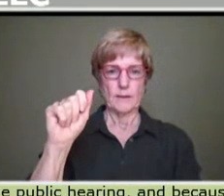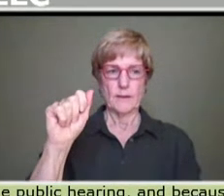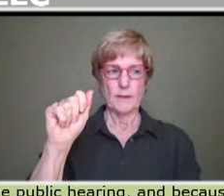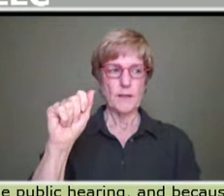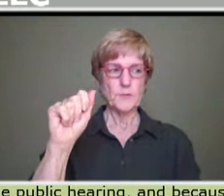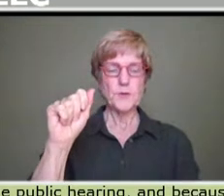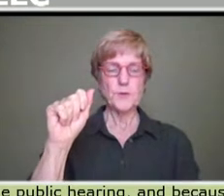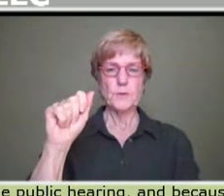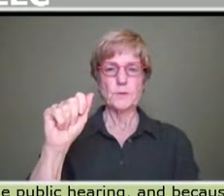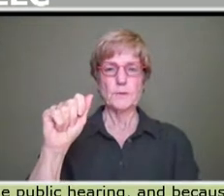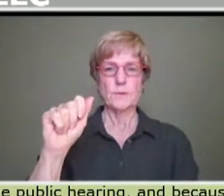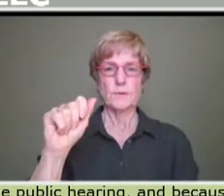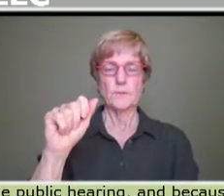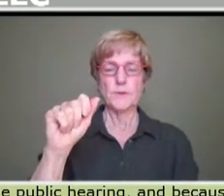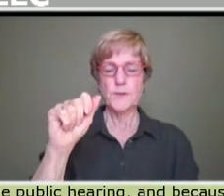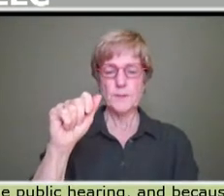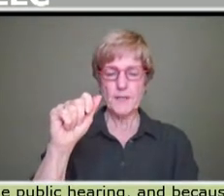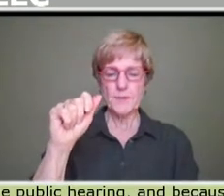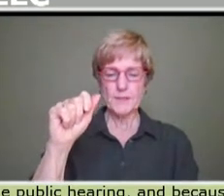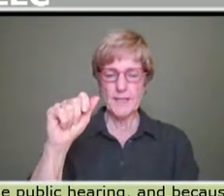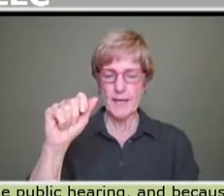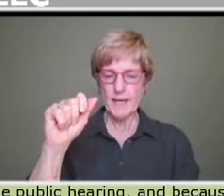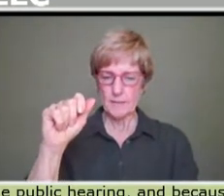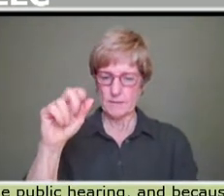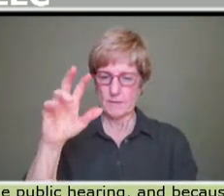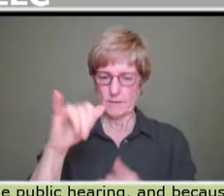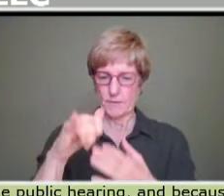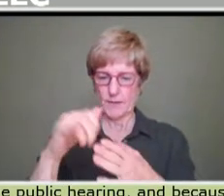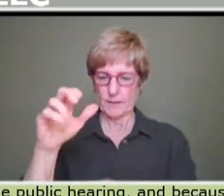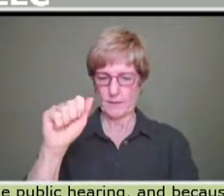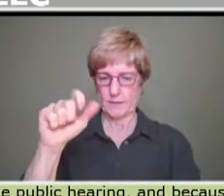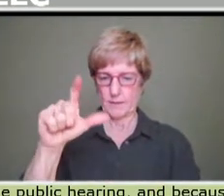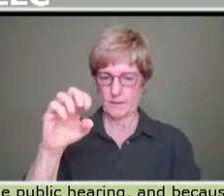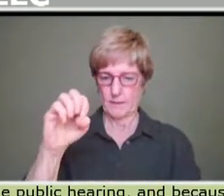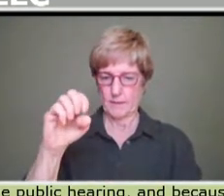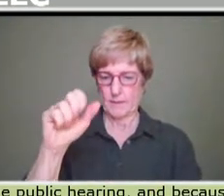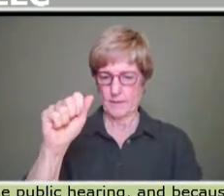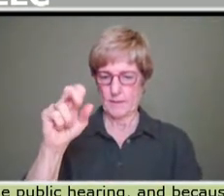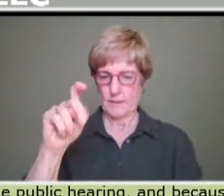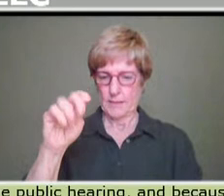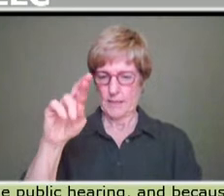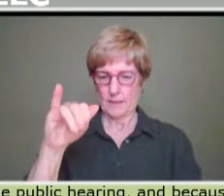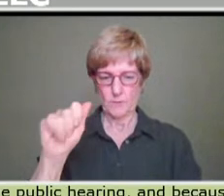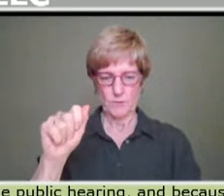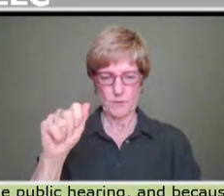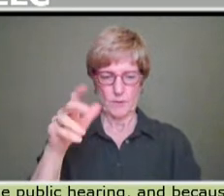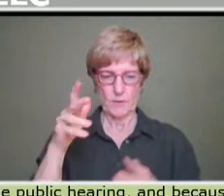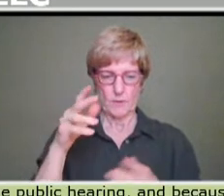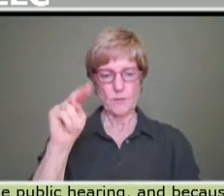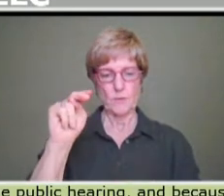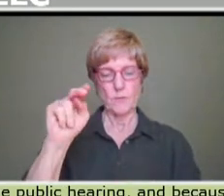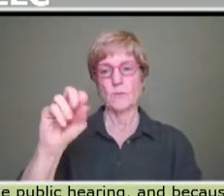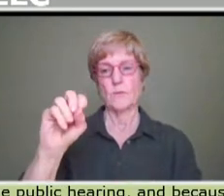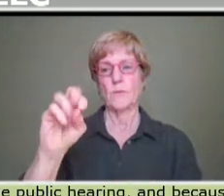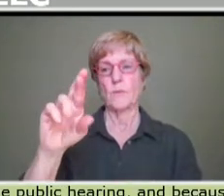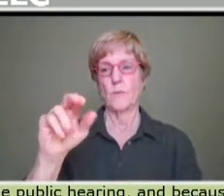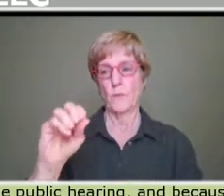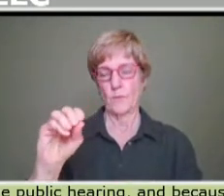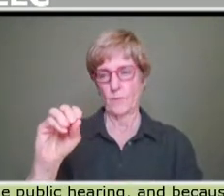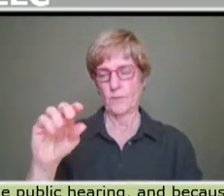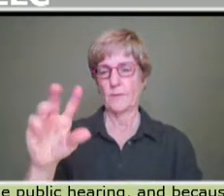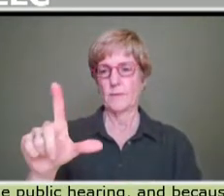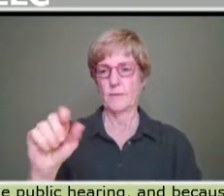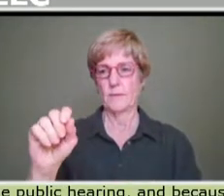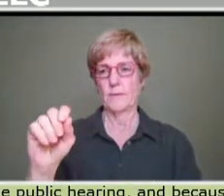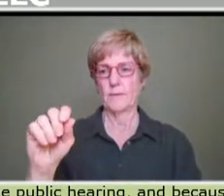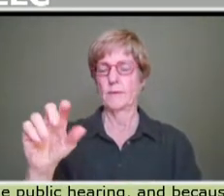east side of North Lake Center Parkway north of Interstate 485 in the etj in a County Commission district one miss Palace district